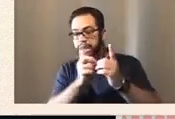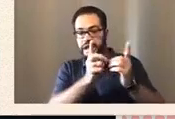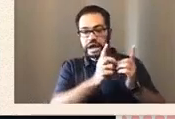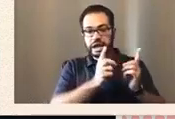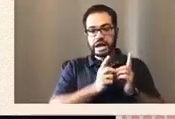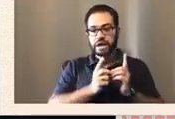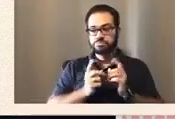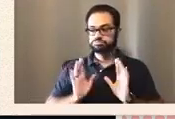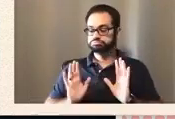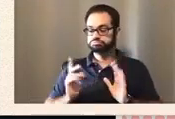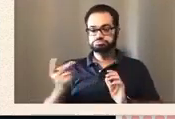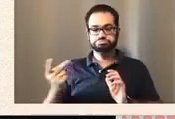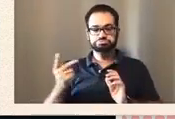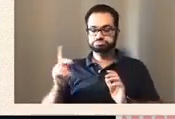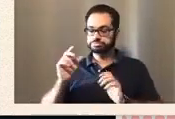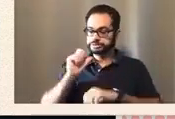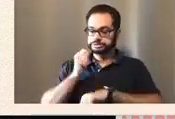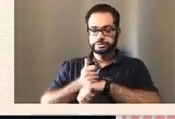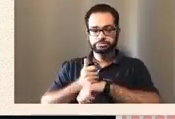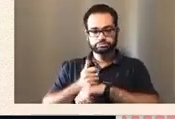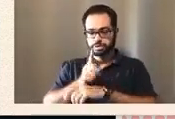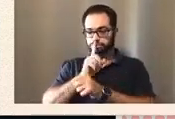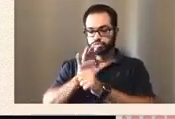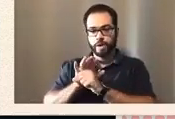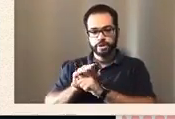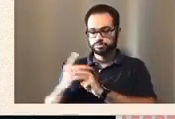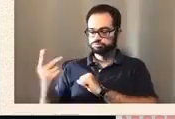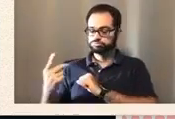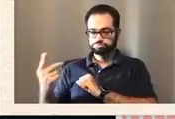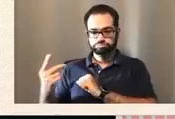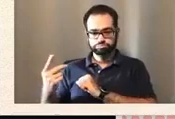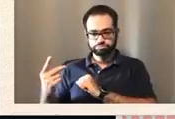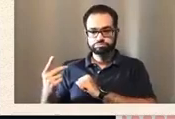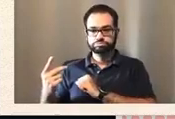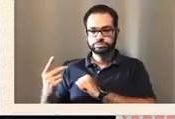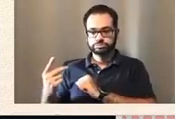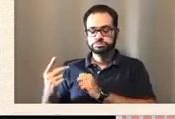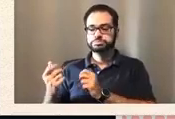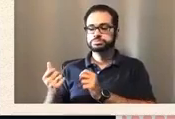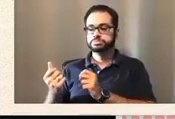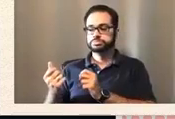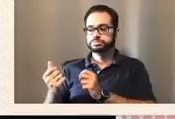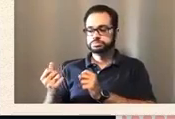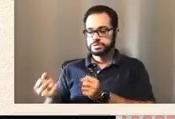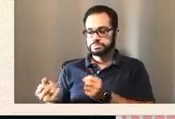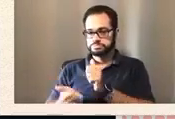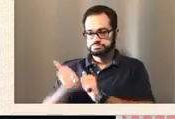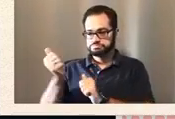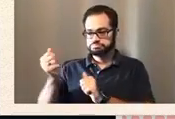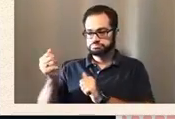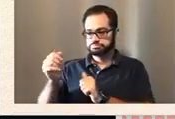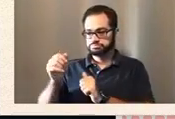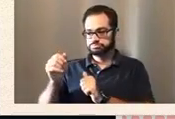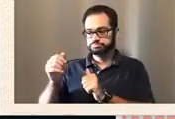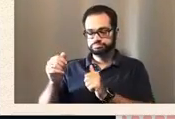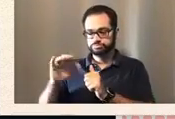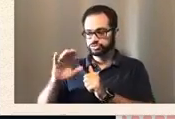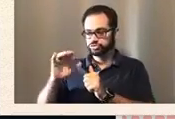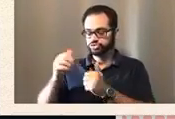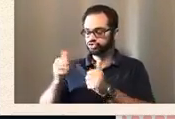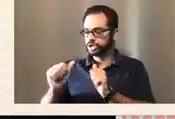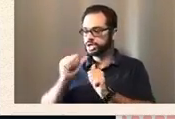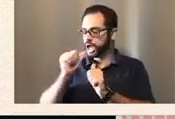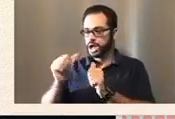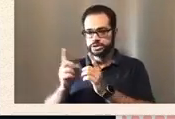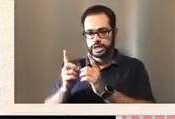that pact. And many of them never tried to date me, and I never tried to date them. And some of them I'm still